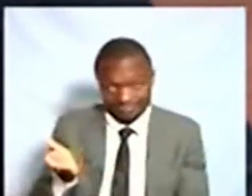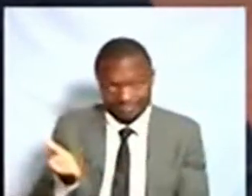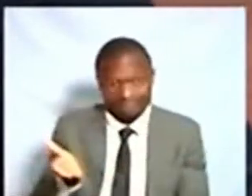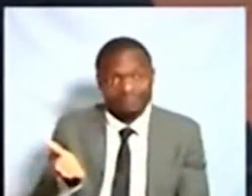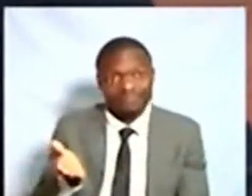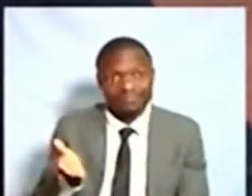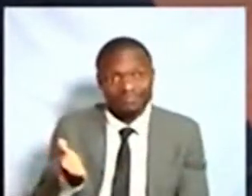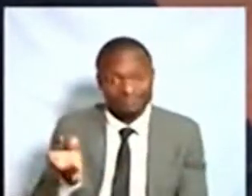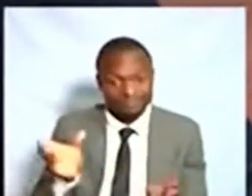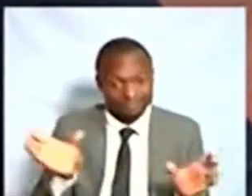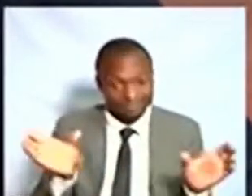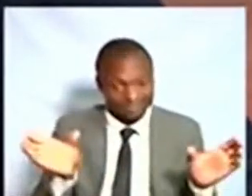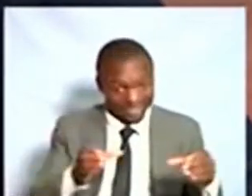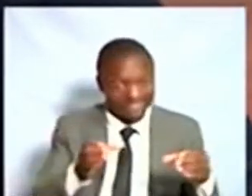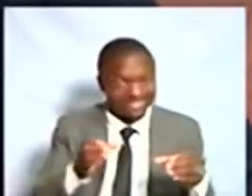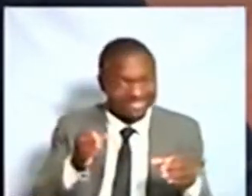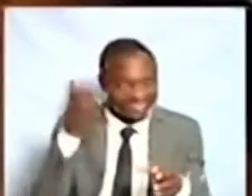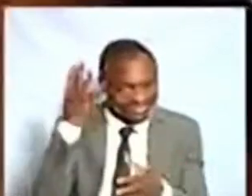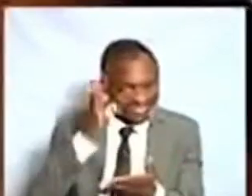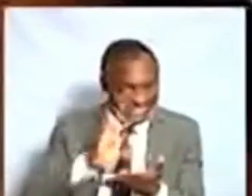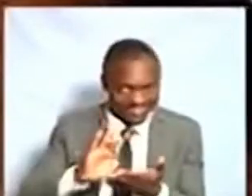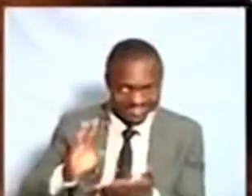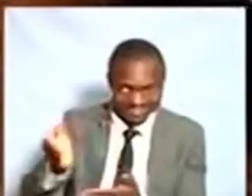Council Secretary.